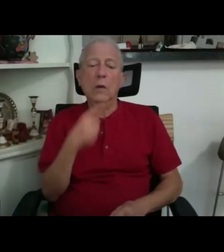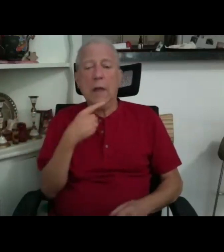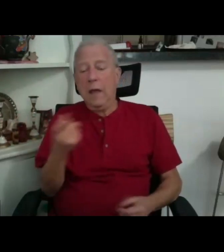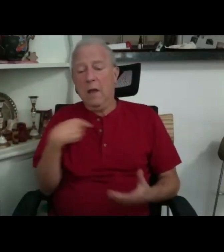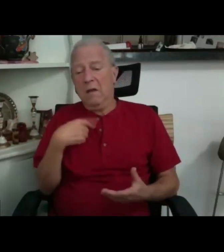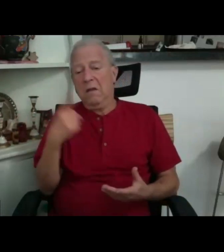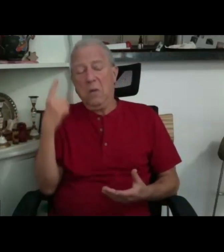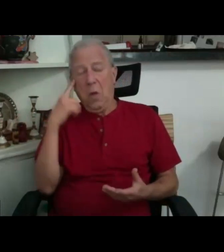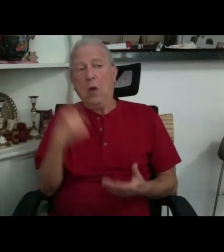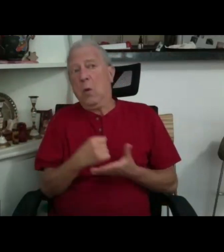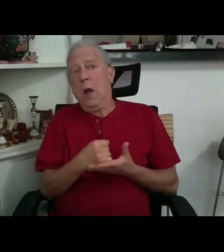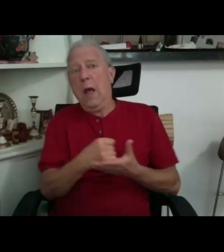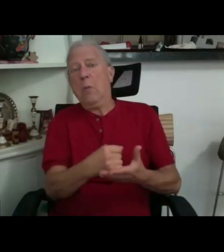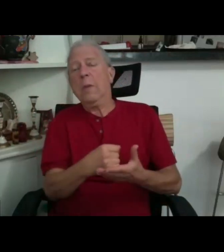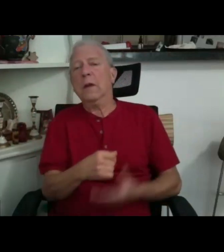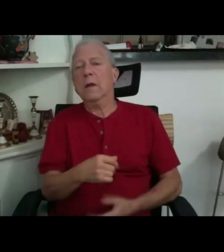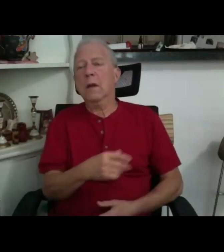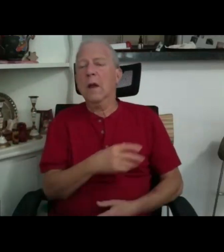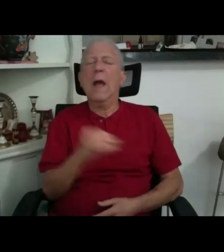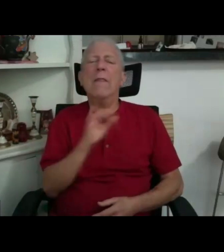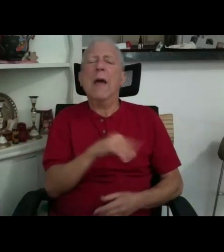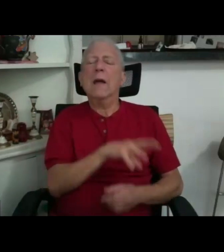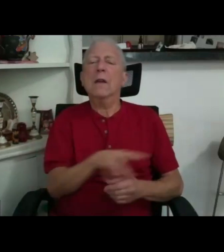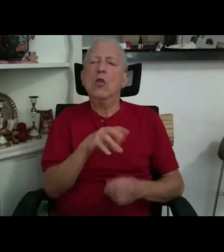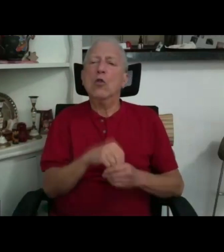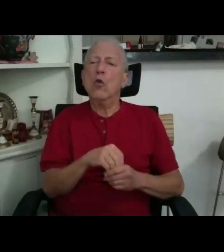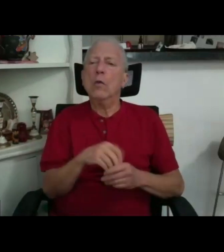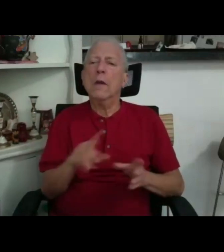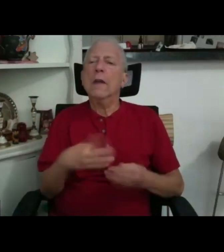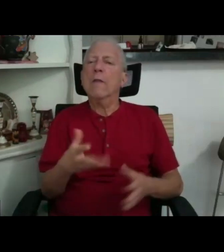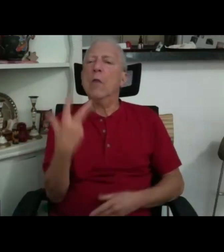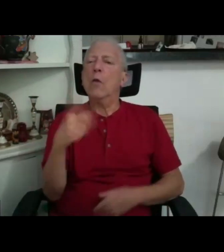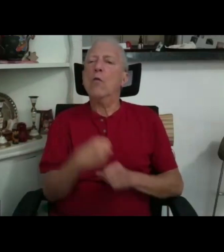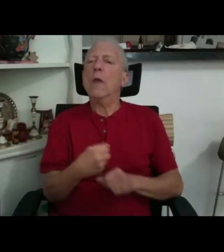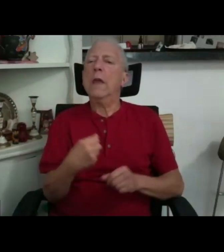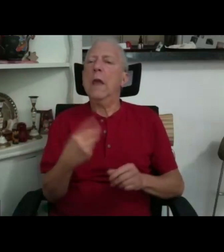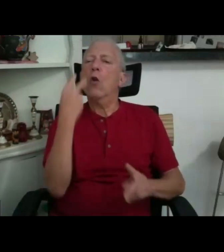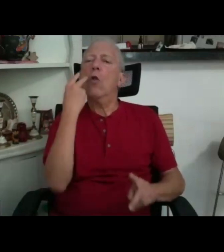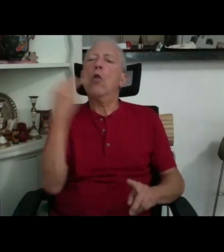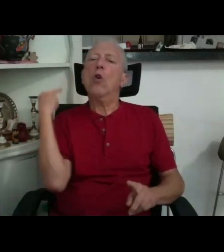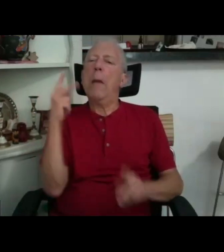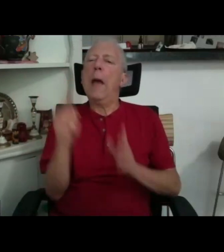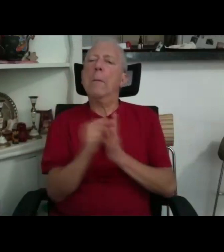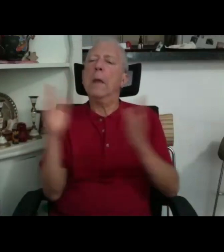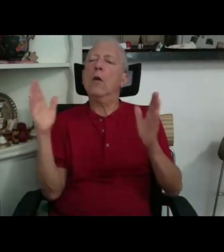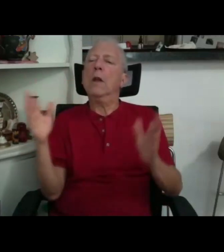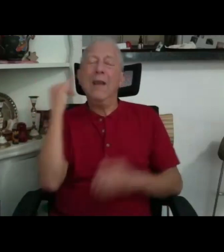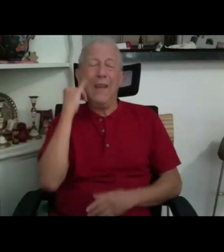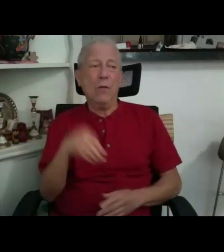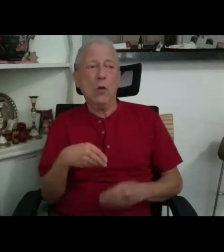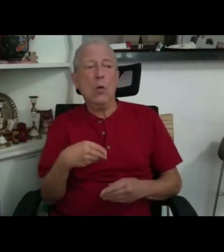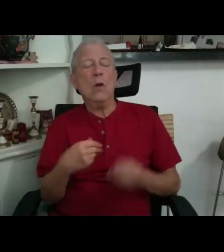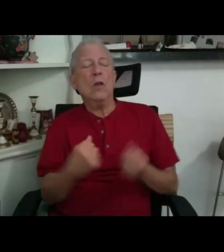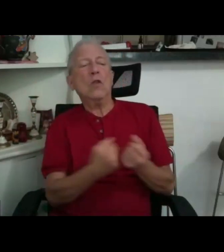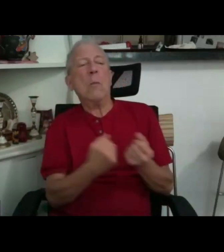not? And including given the 3-year look back period of like if you supported an organization like this in the